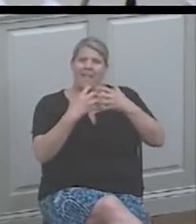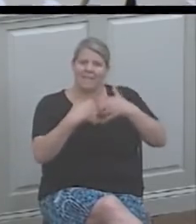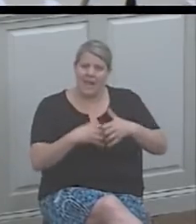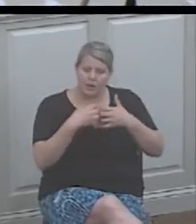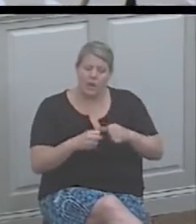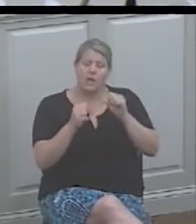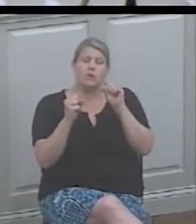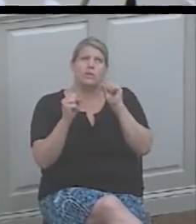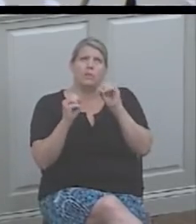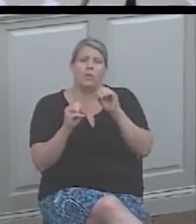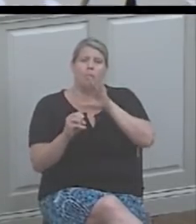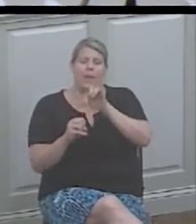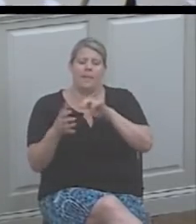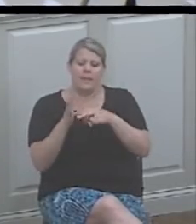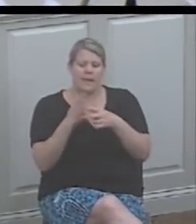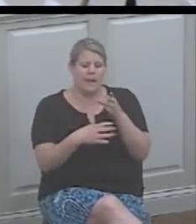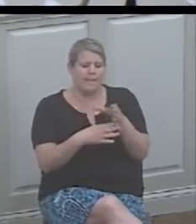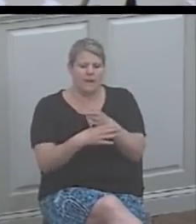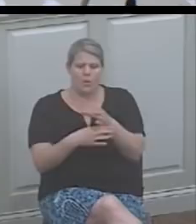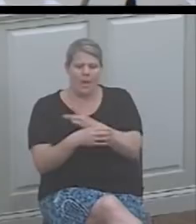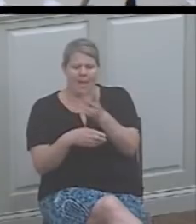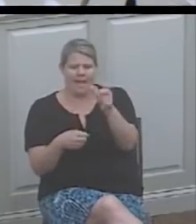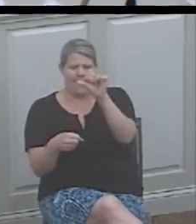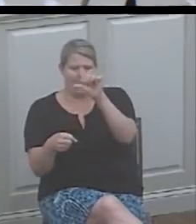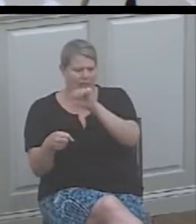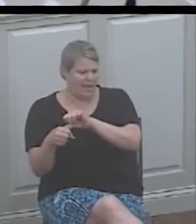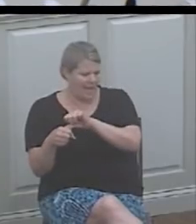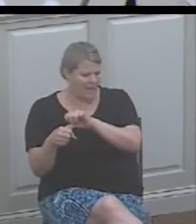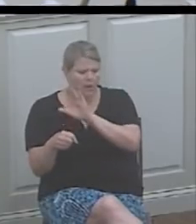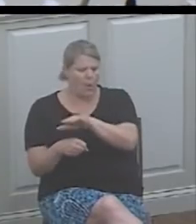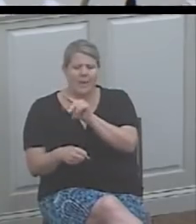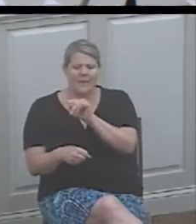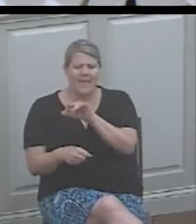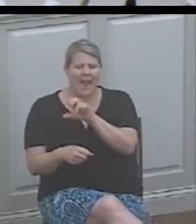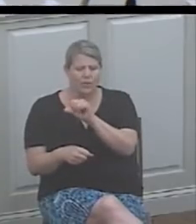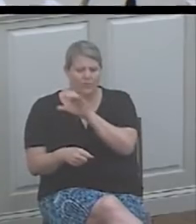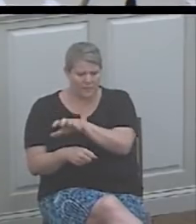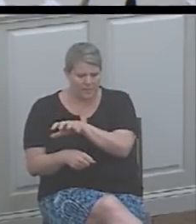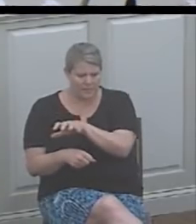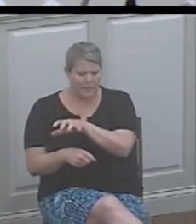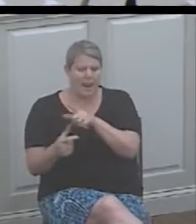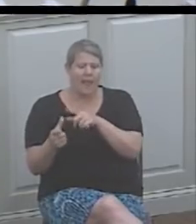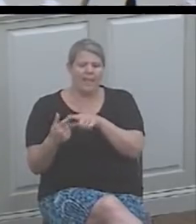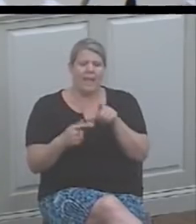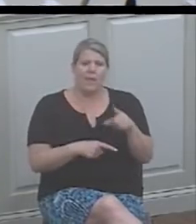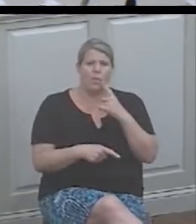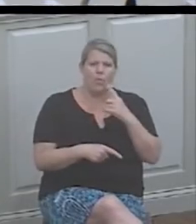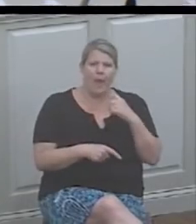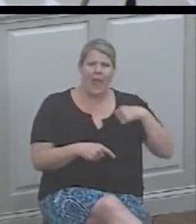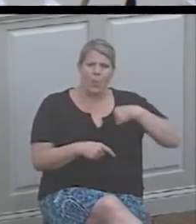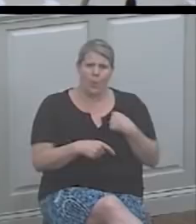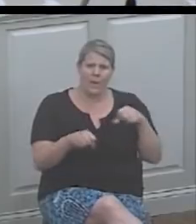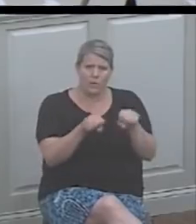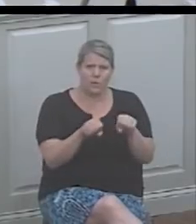one that goes between the service station there or whatever, Kentowery, mm-hmm. and Red Wing, that is